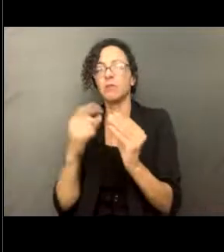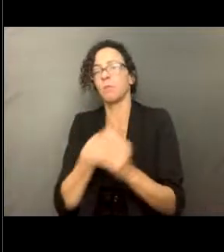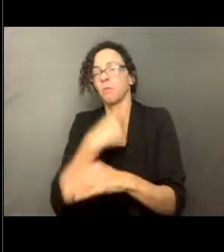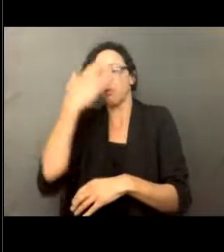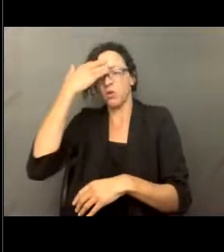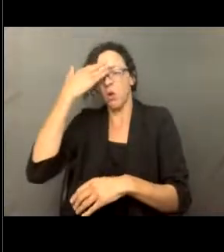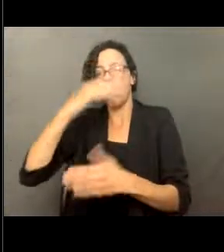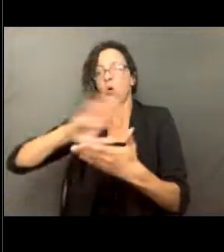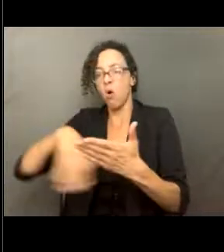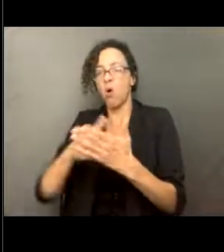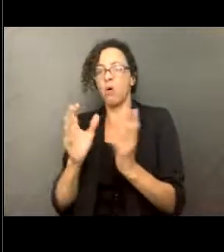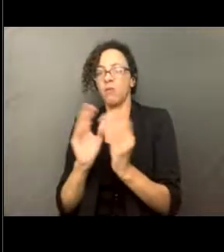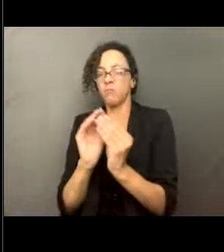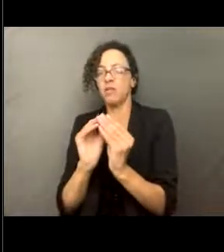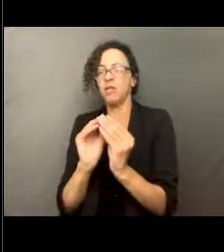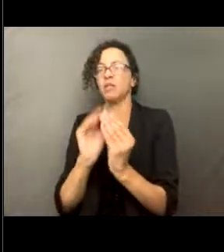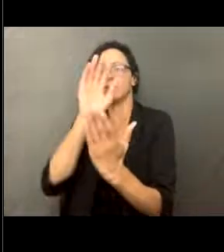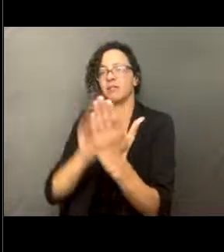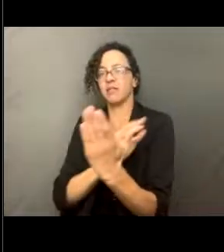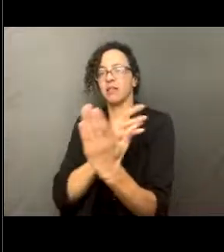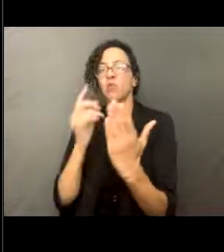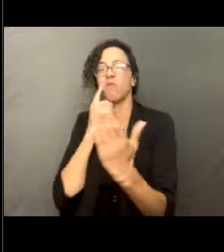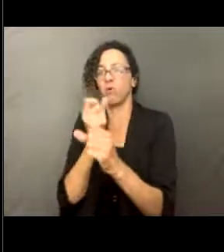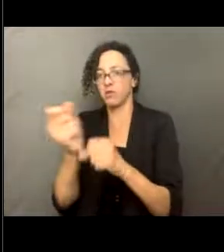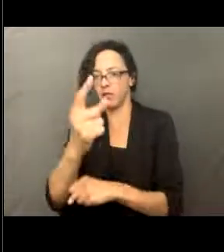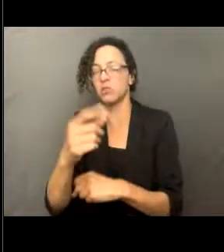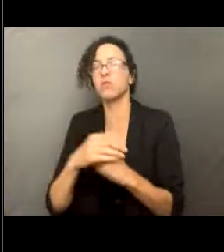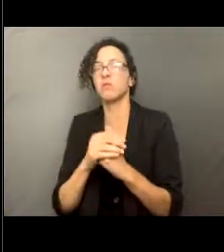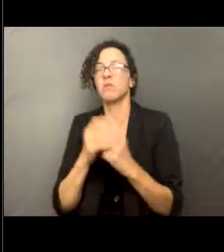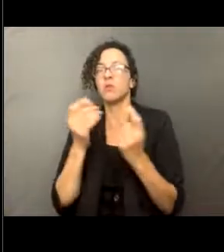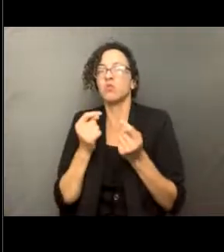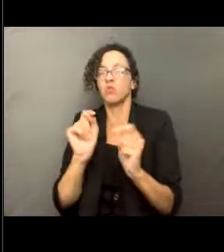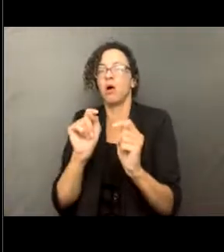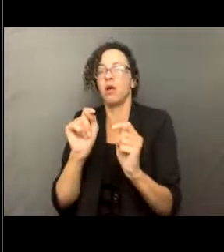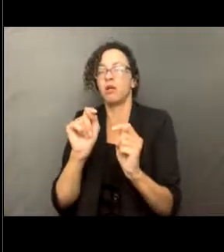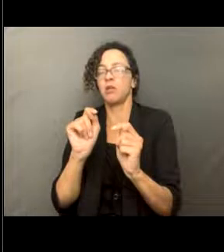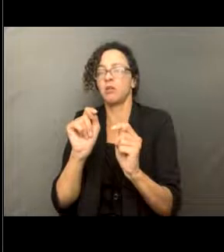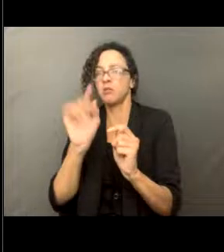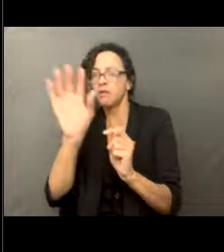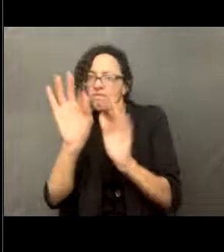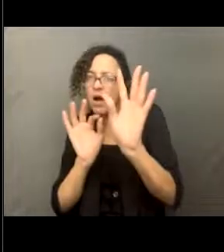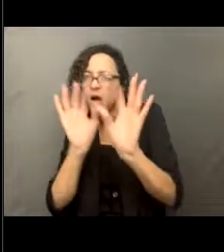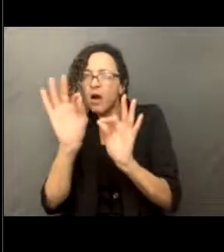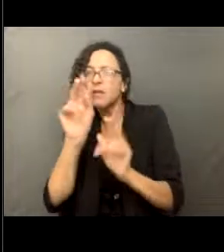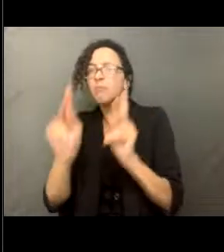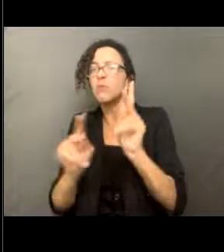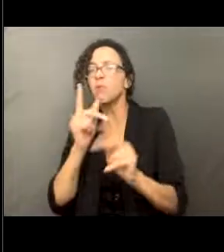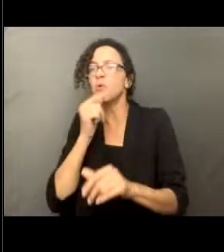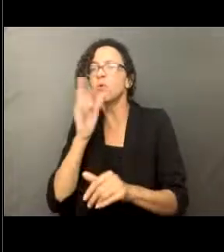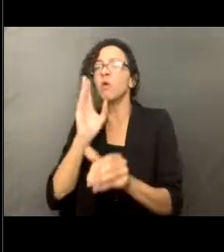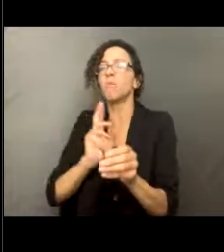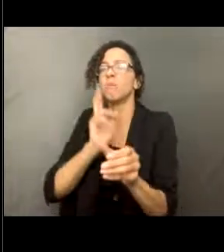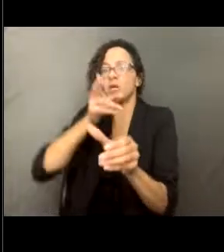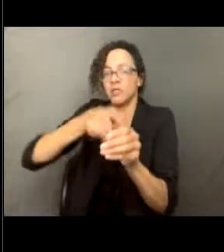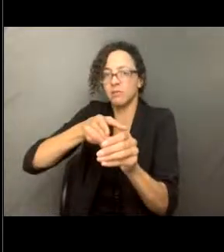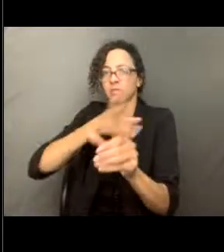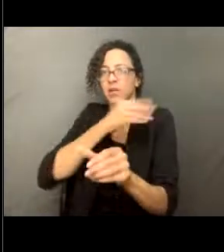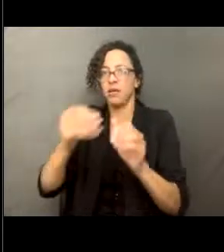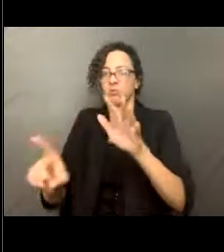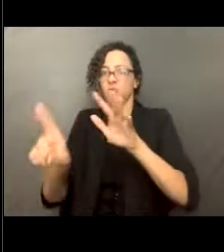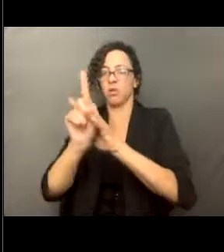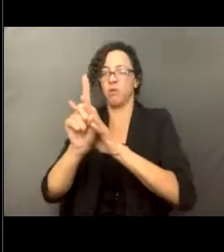year. Try to find people that are going to participate and show up, because I think it's critical in order to